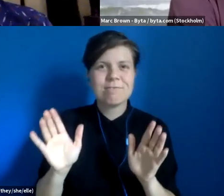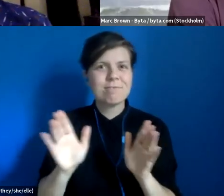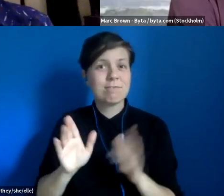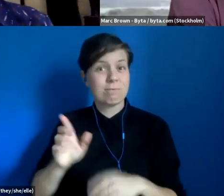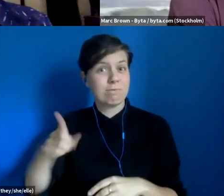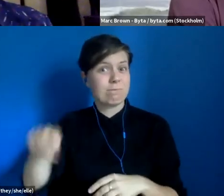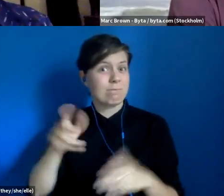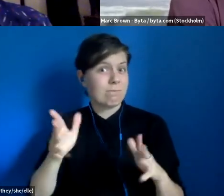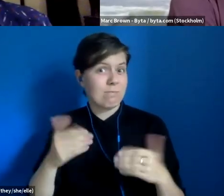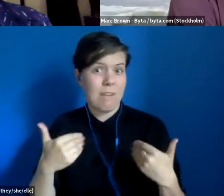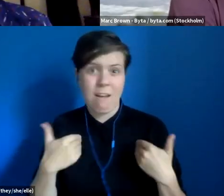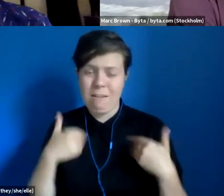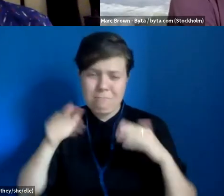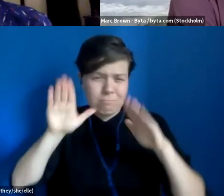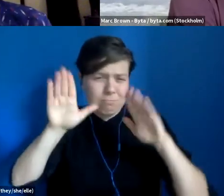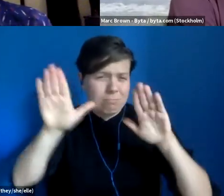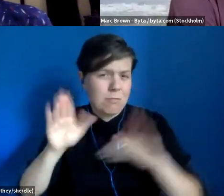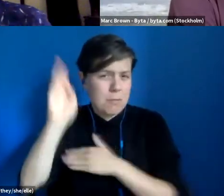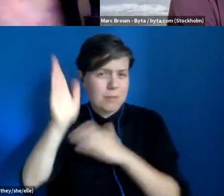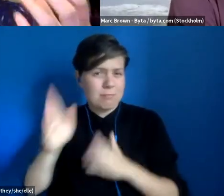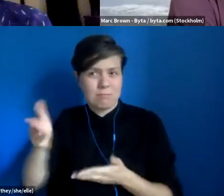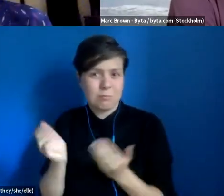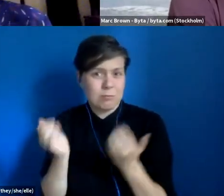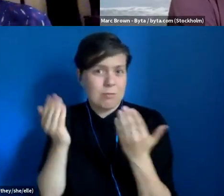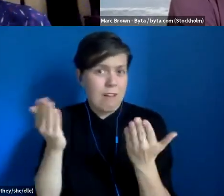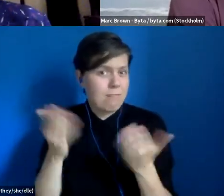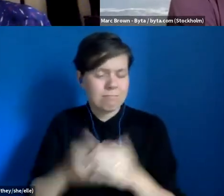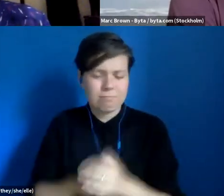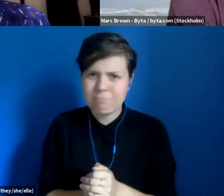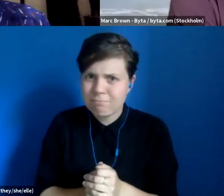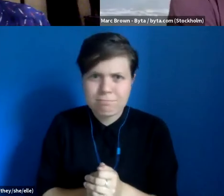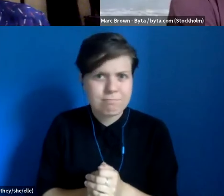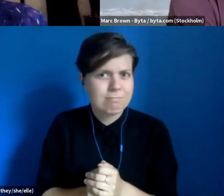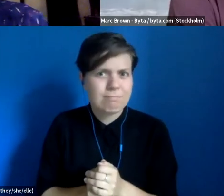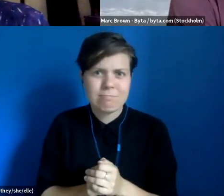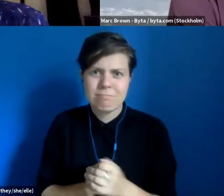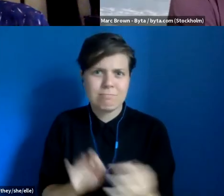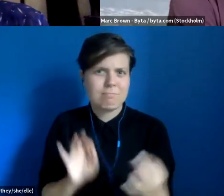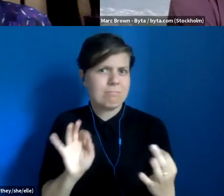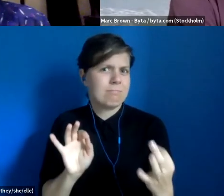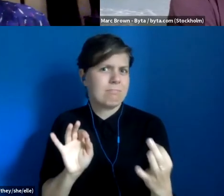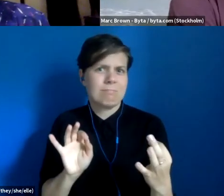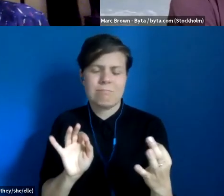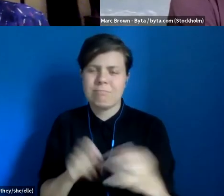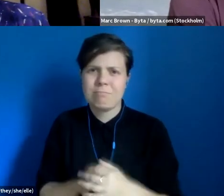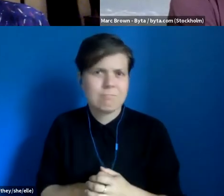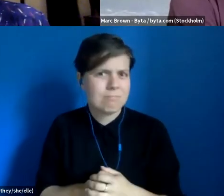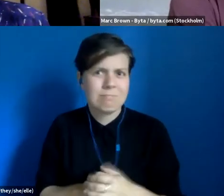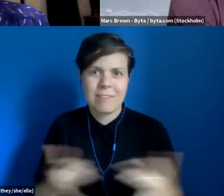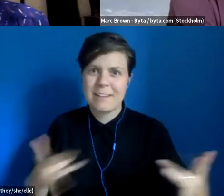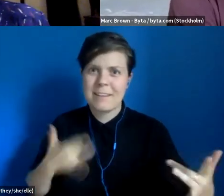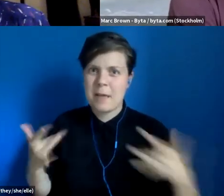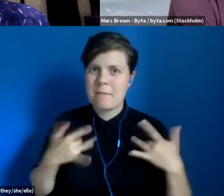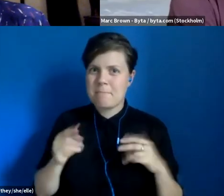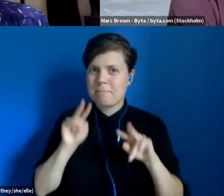perfect panelists to suggest. And so, yeah, it just seemed like a really great idea, and I'm super excited for it to